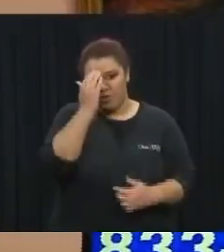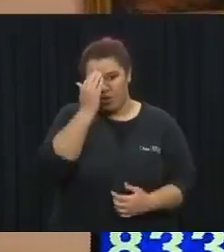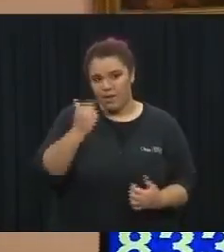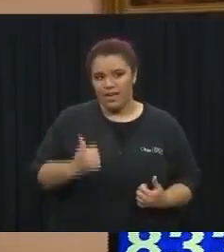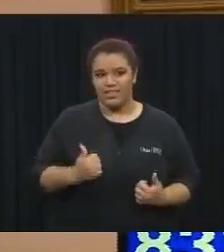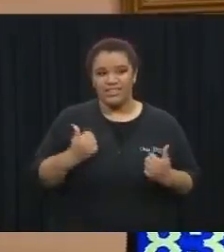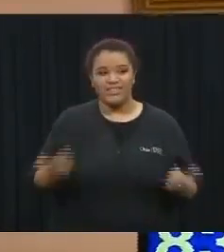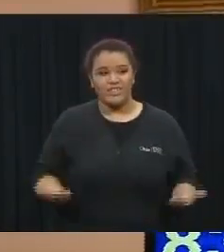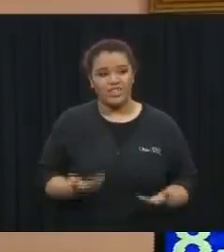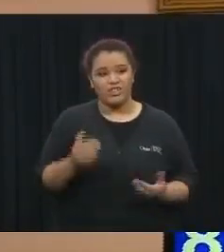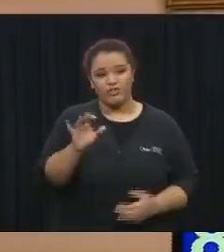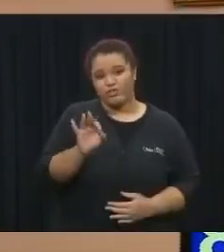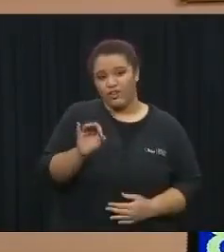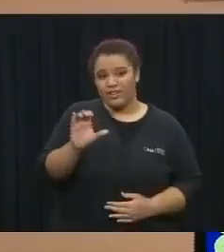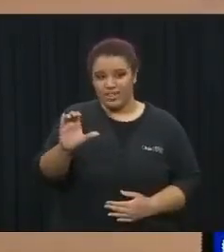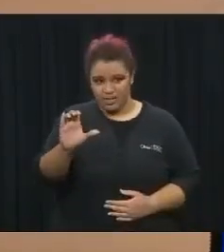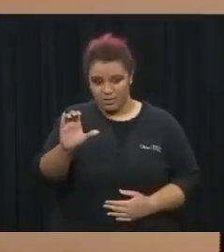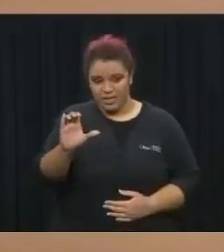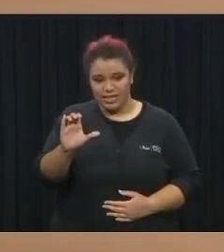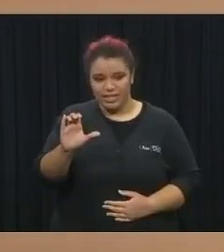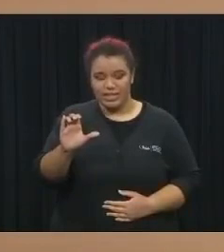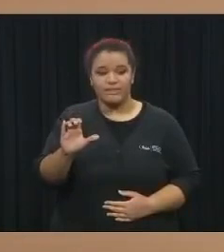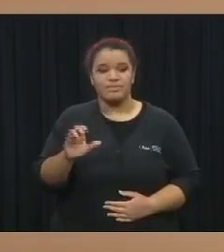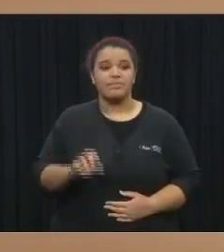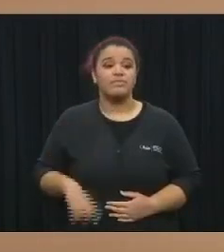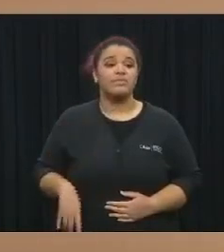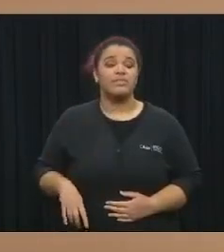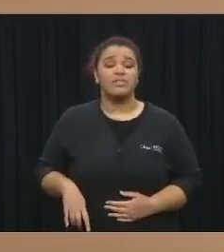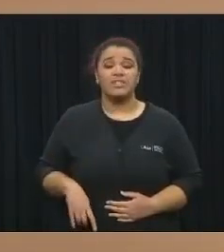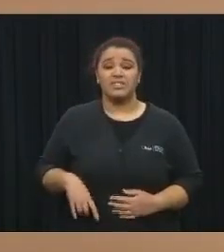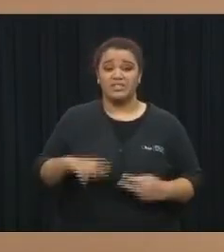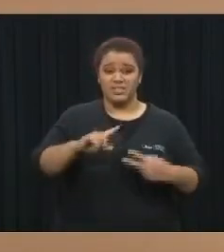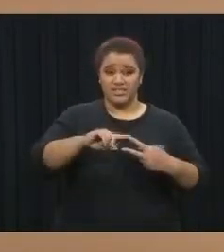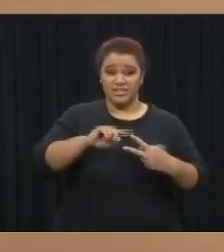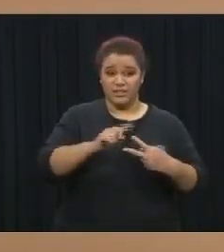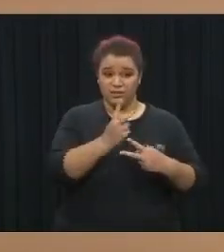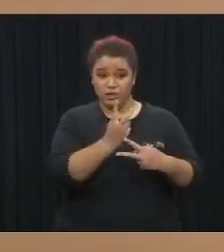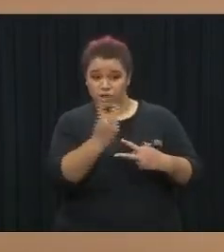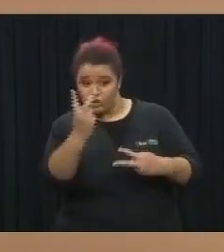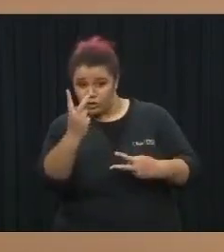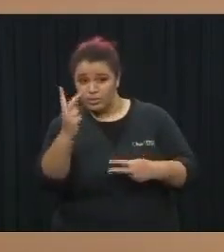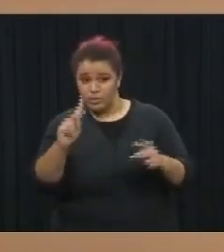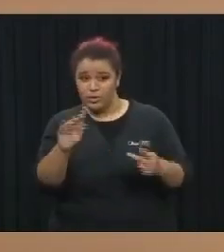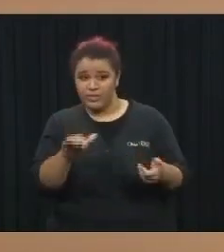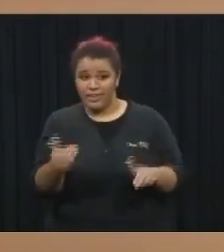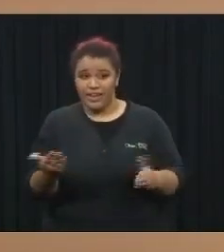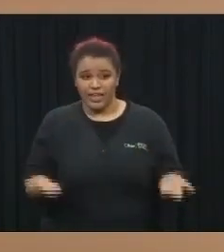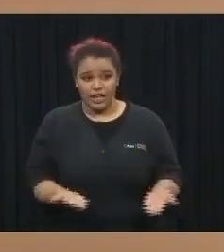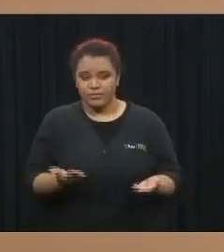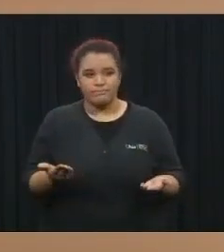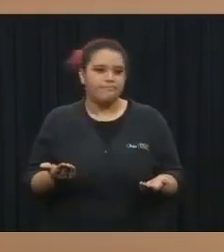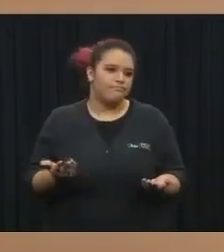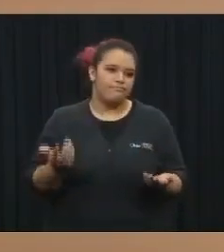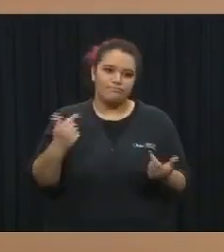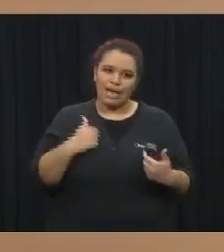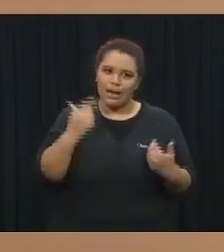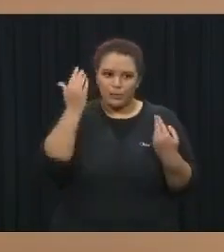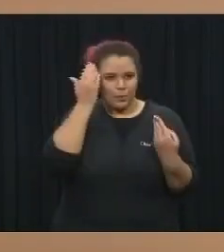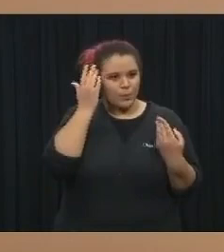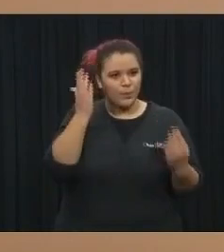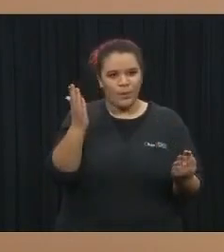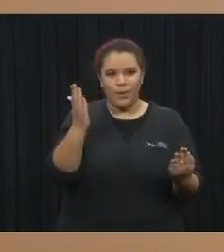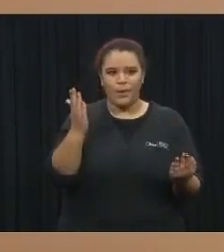and I don't have details on those. A lot of the information for you and the media will